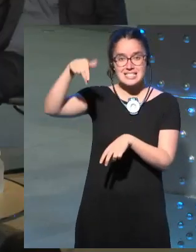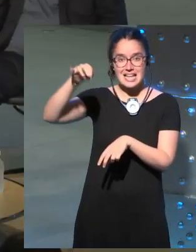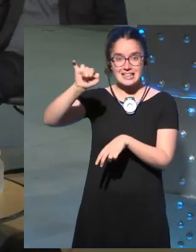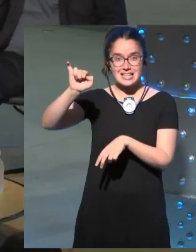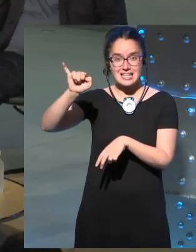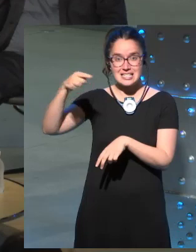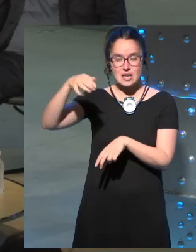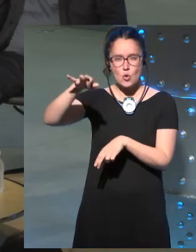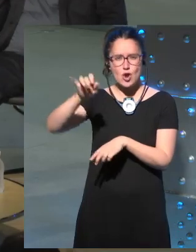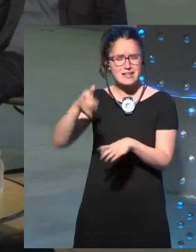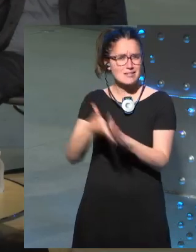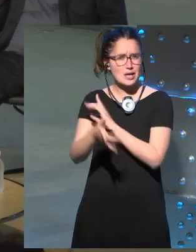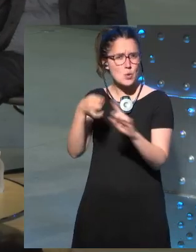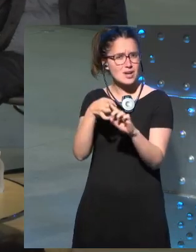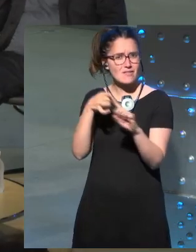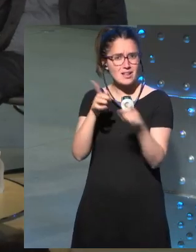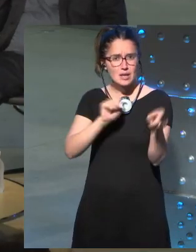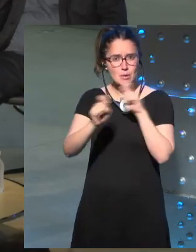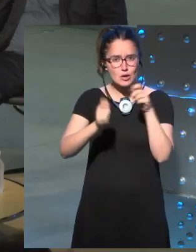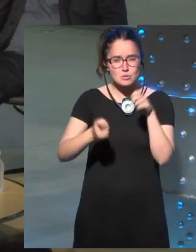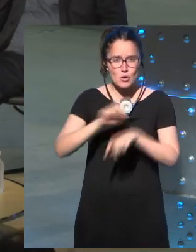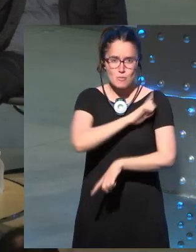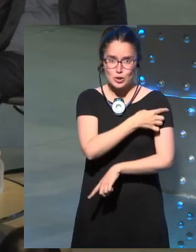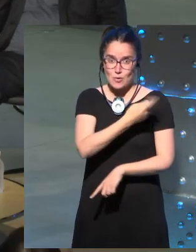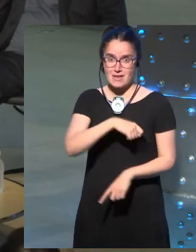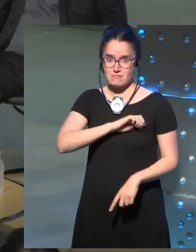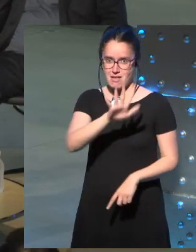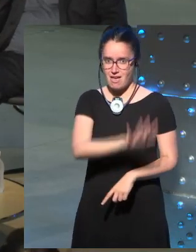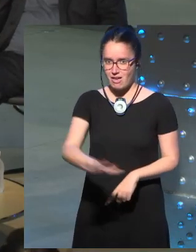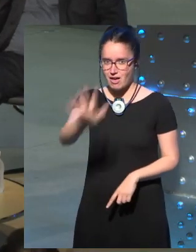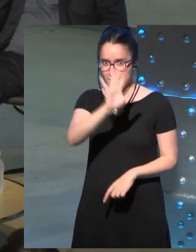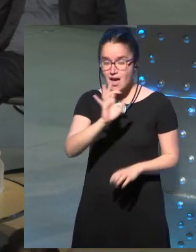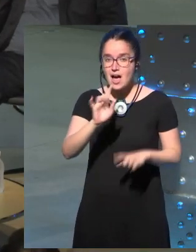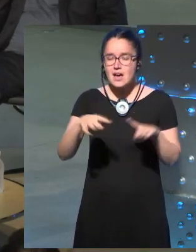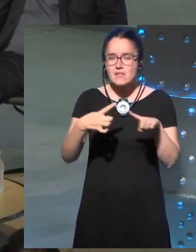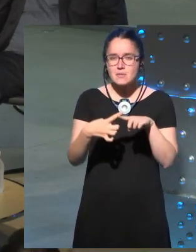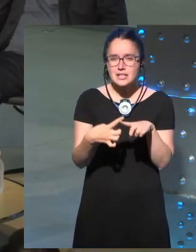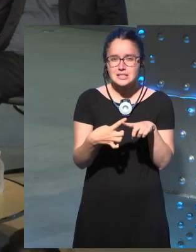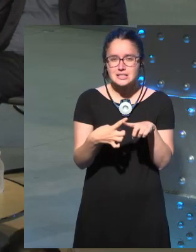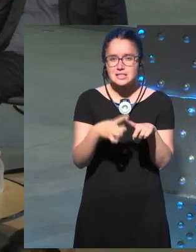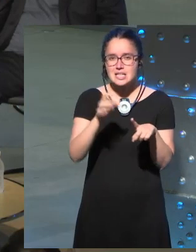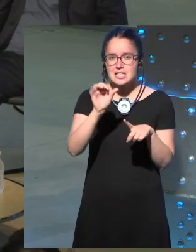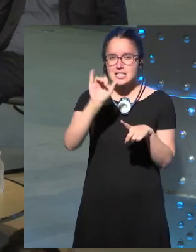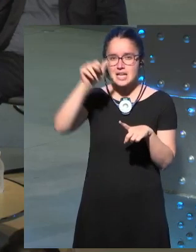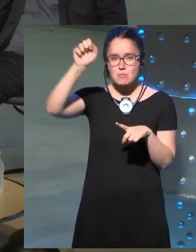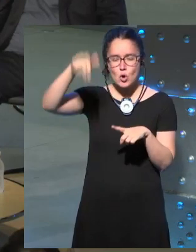Santiago Segurola, who is a role model in the sports journalism in this country.